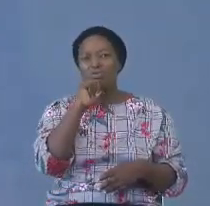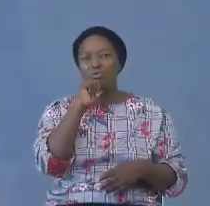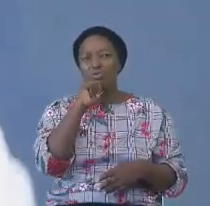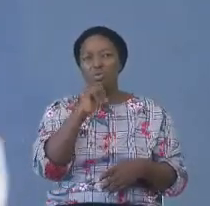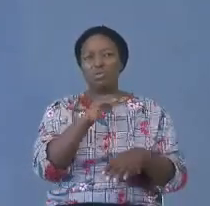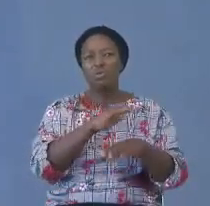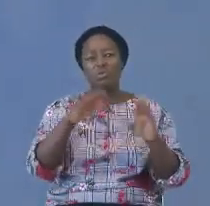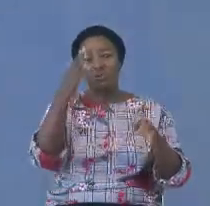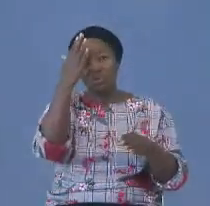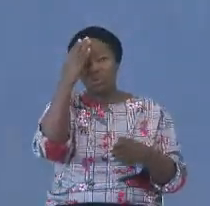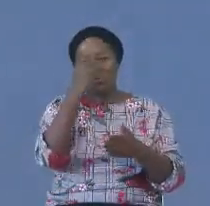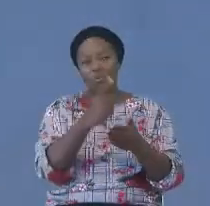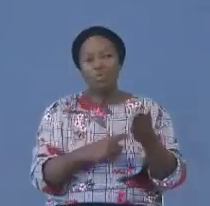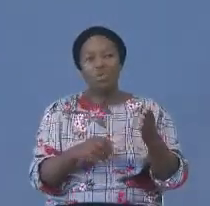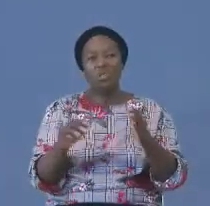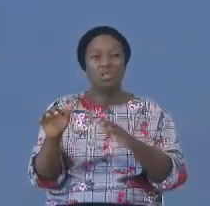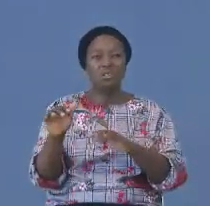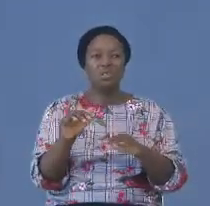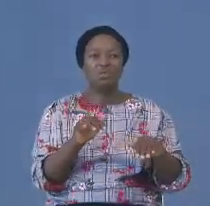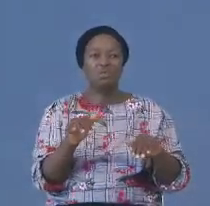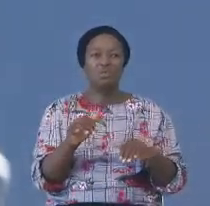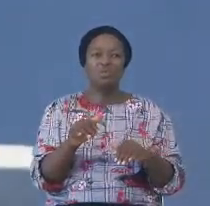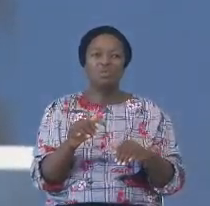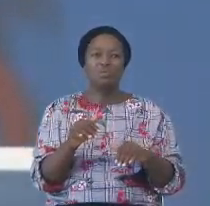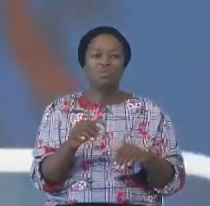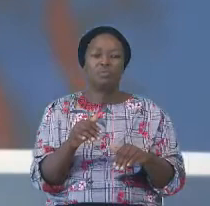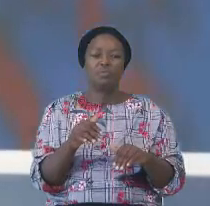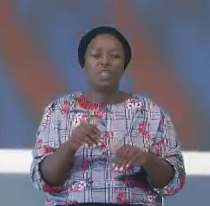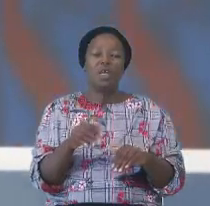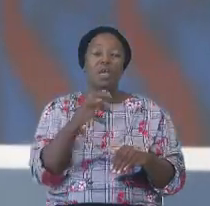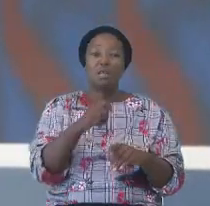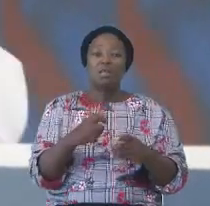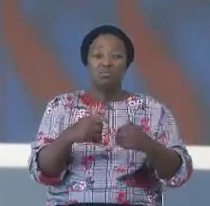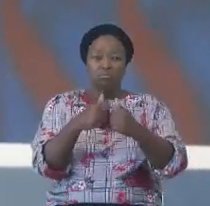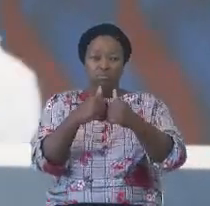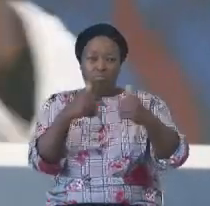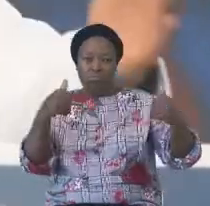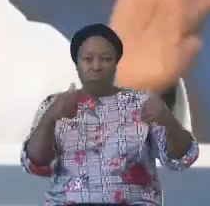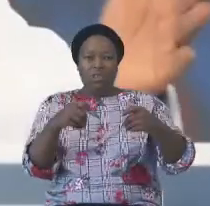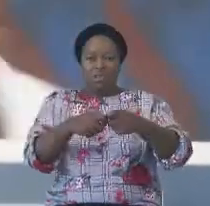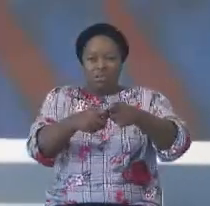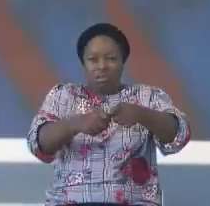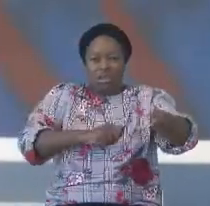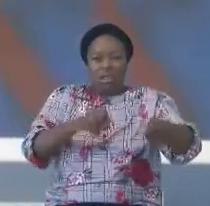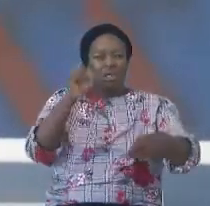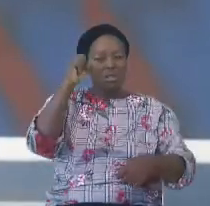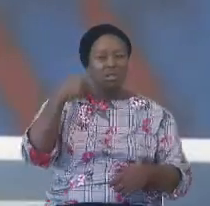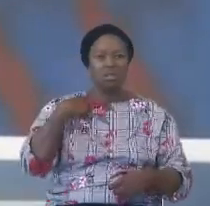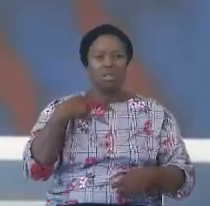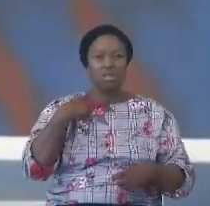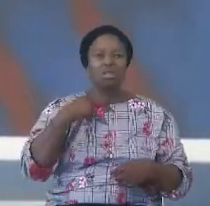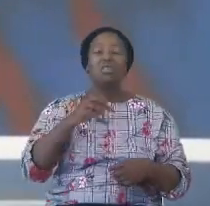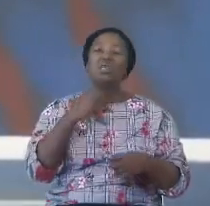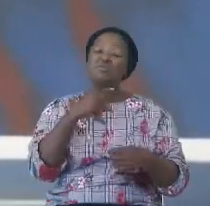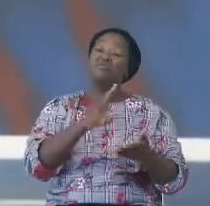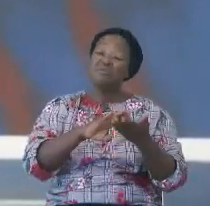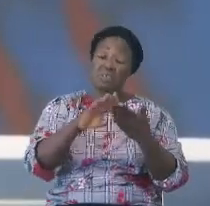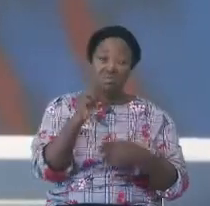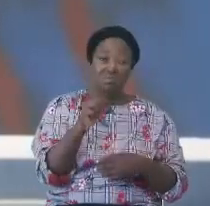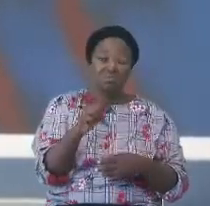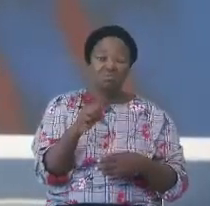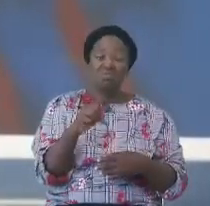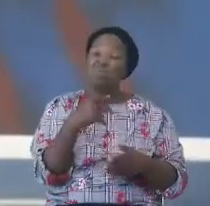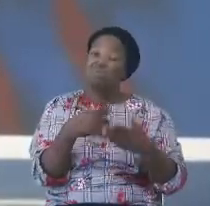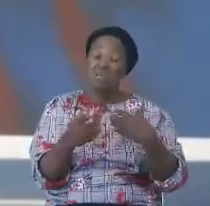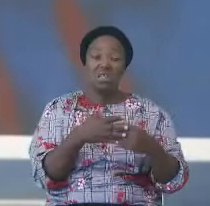them, for they know not what they do. They parted his garment, forgive them.